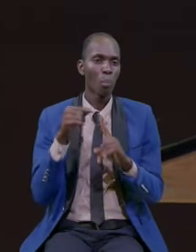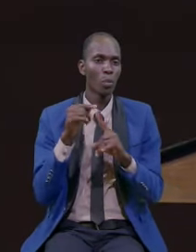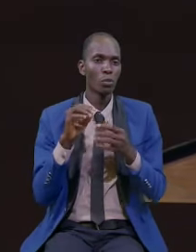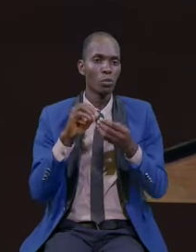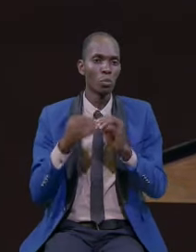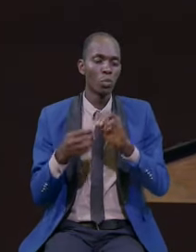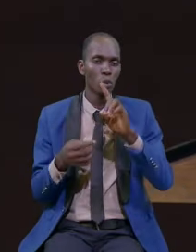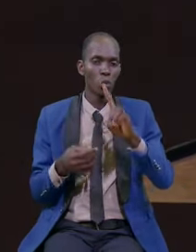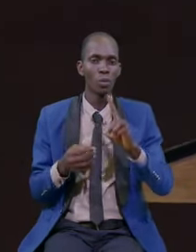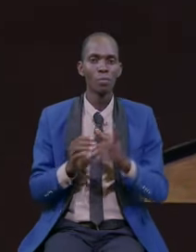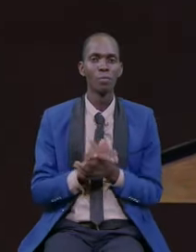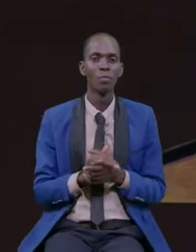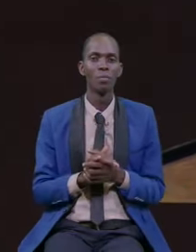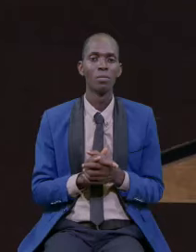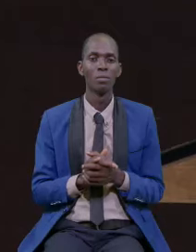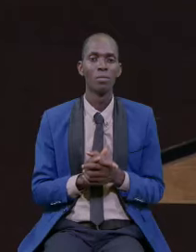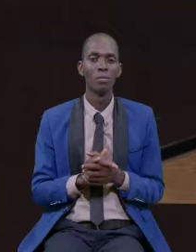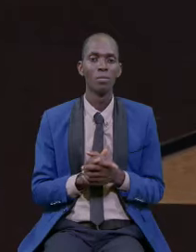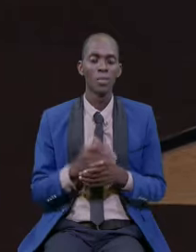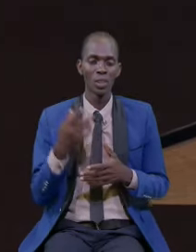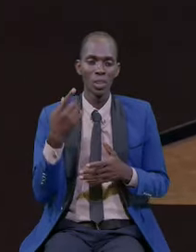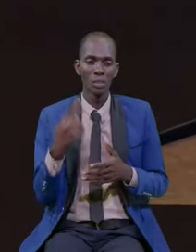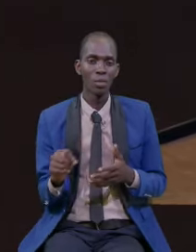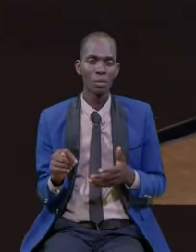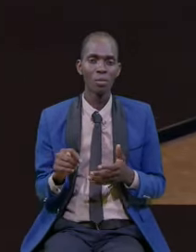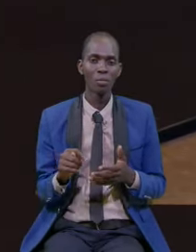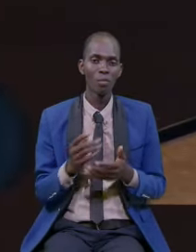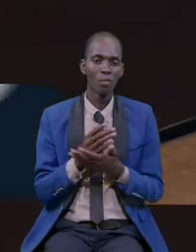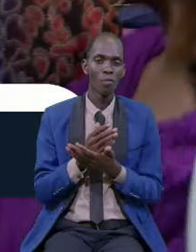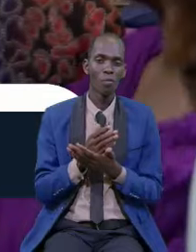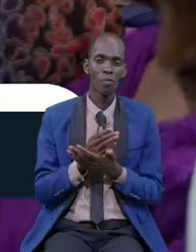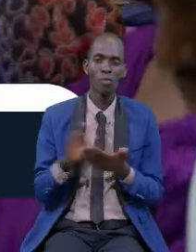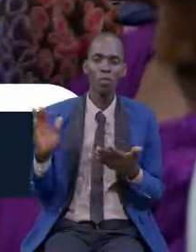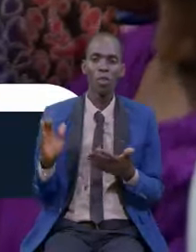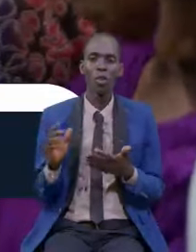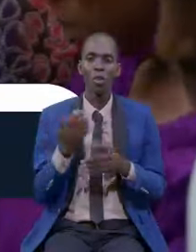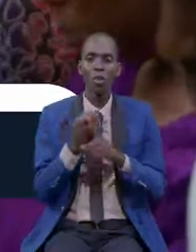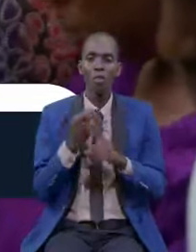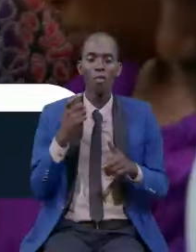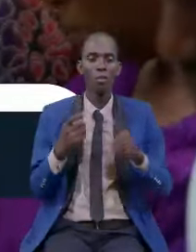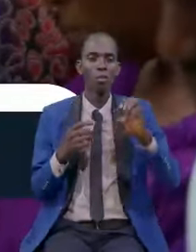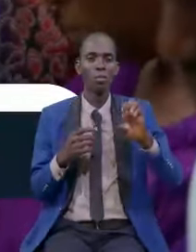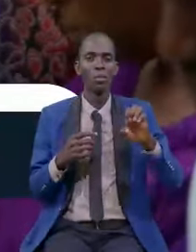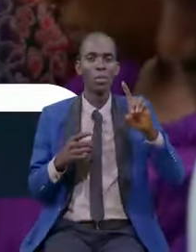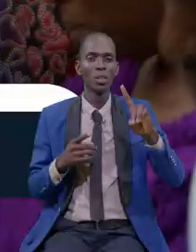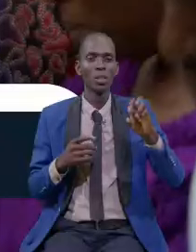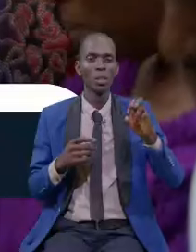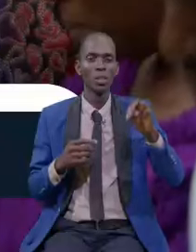one is the expulsion from Eden's